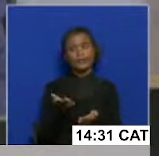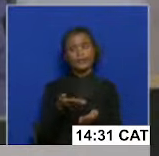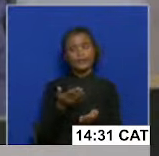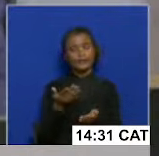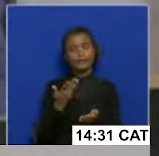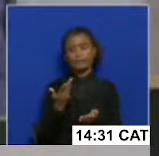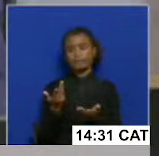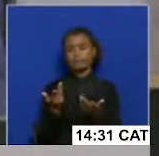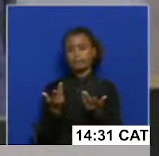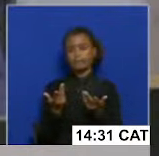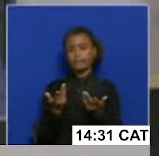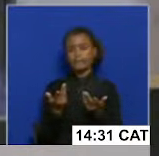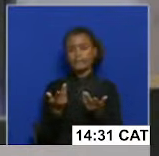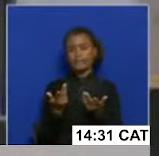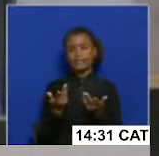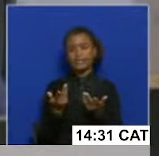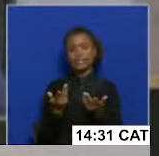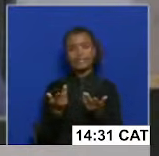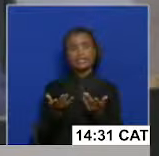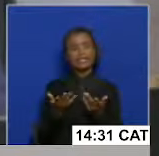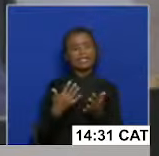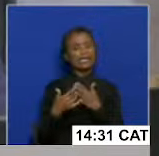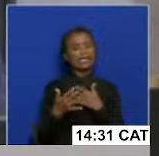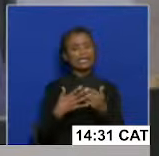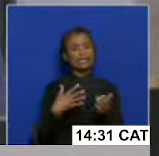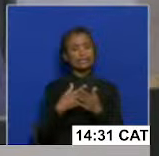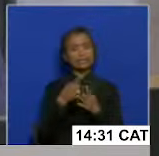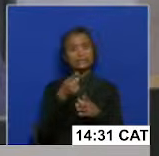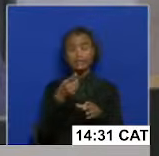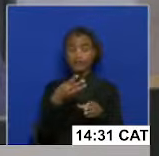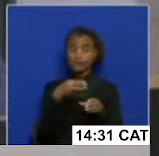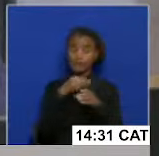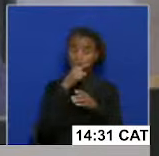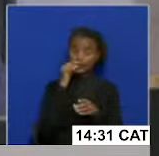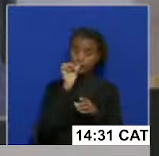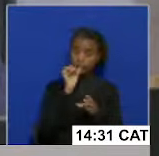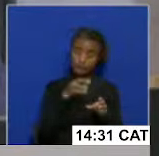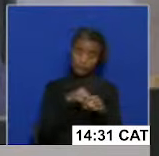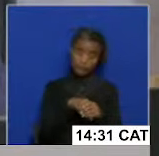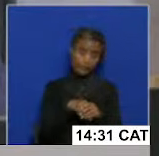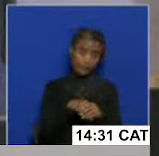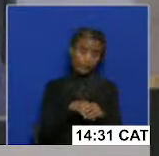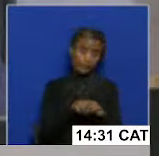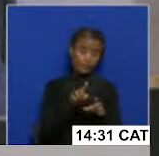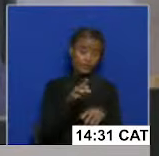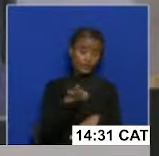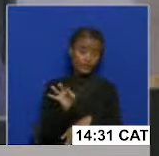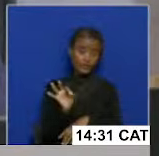might implicate you. Is that not correct?